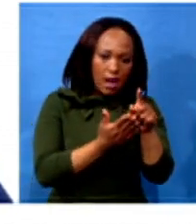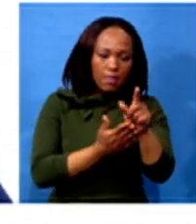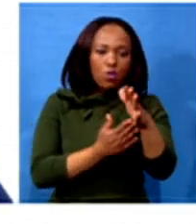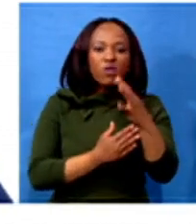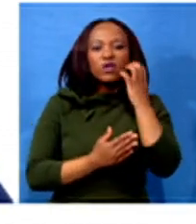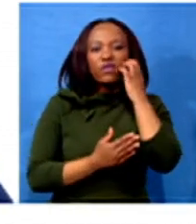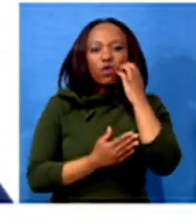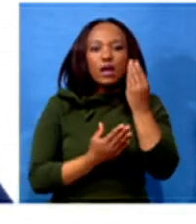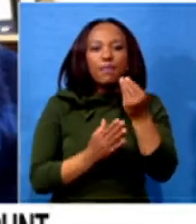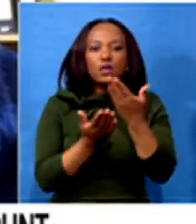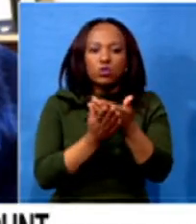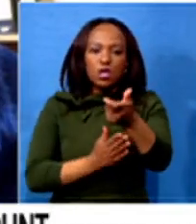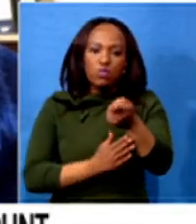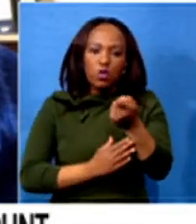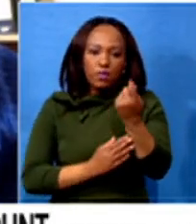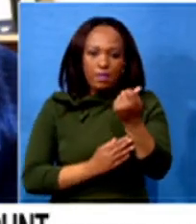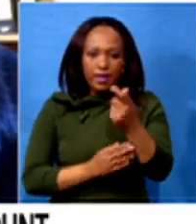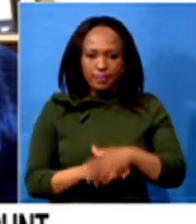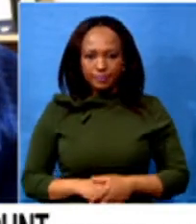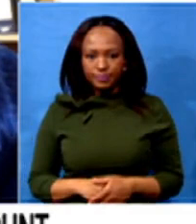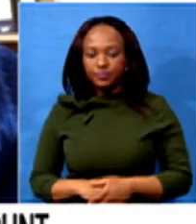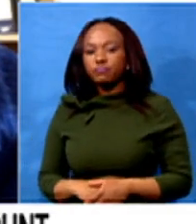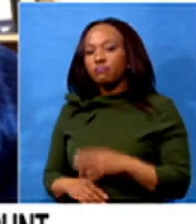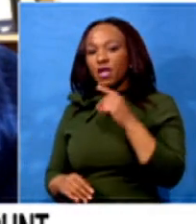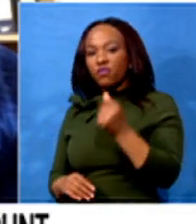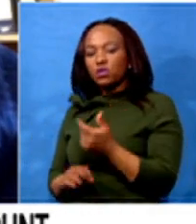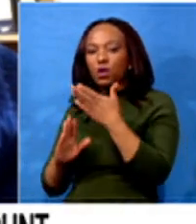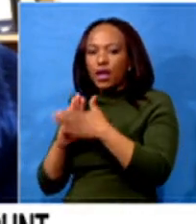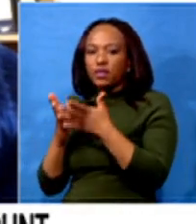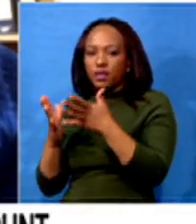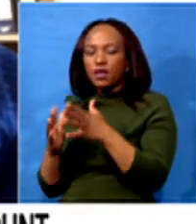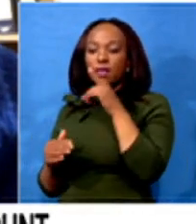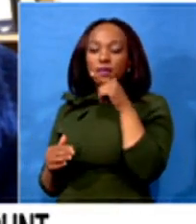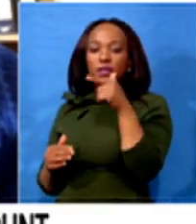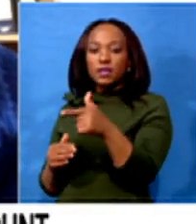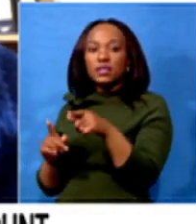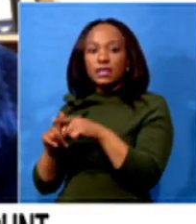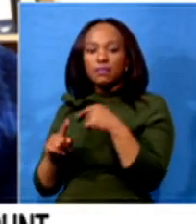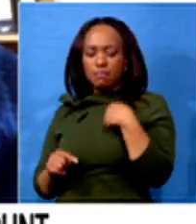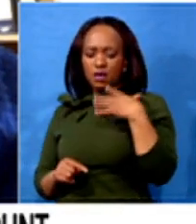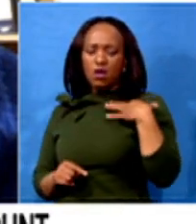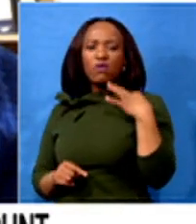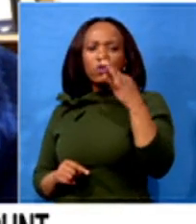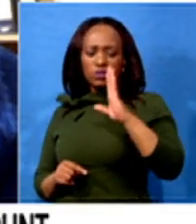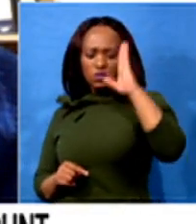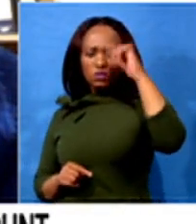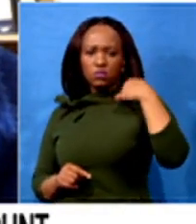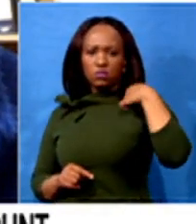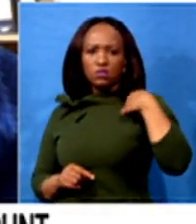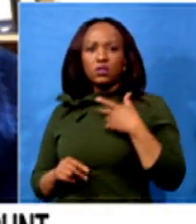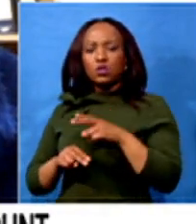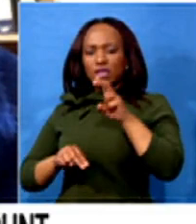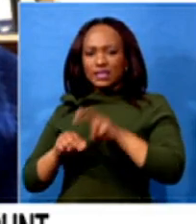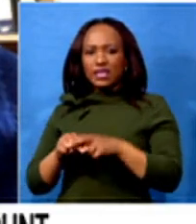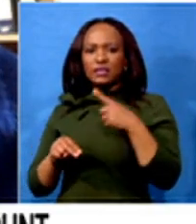phone. Ms. Memela, unfortunately, we have to leave it there, but I'll tell you what, I will even volunteer my services to go and sit